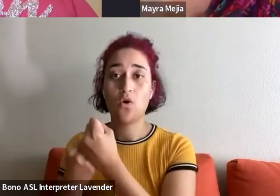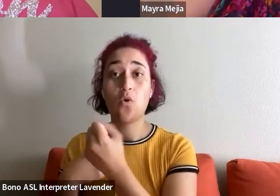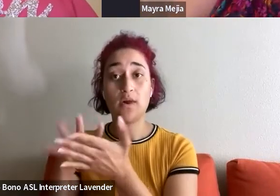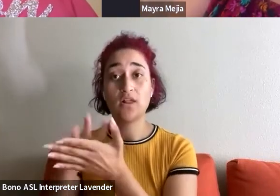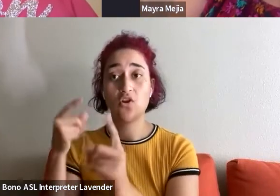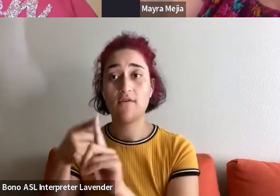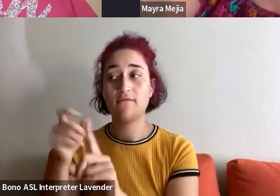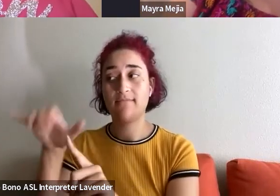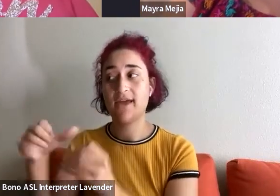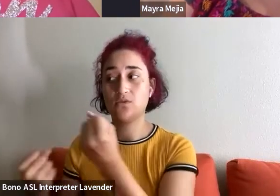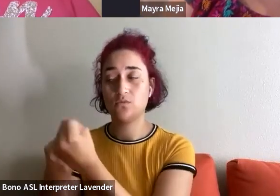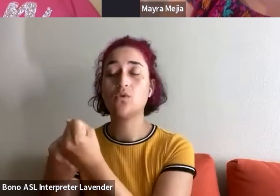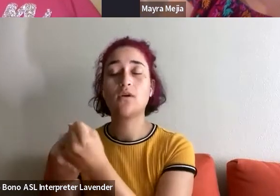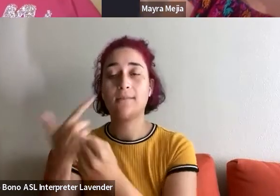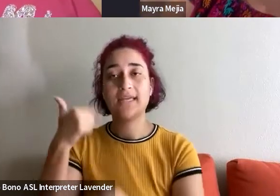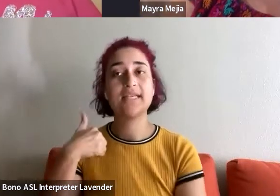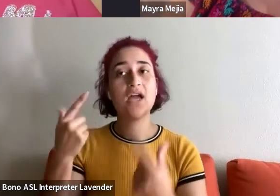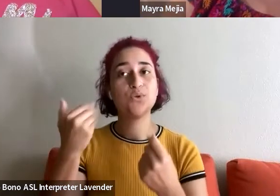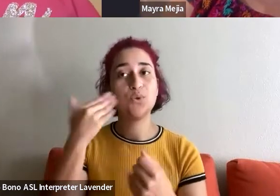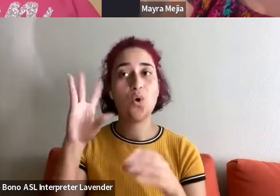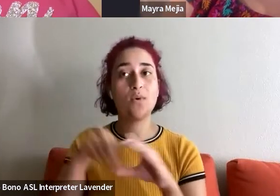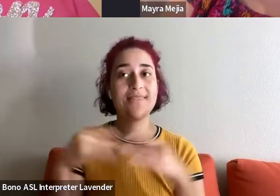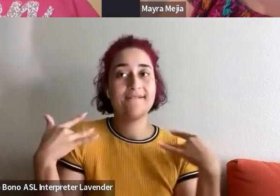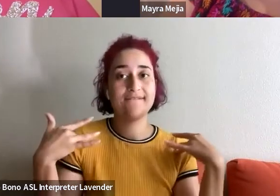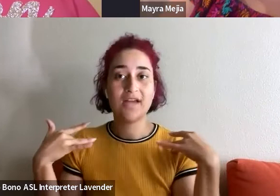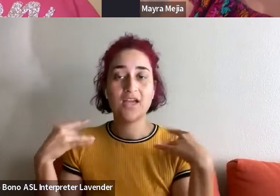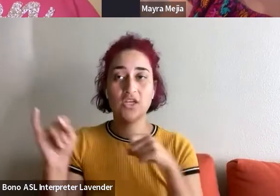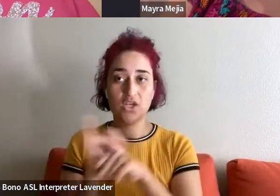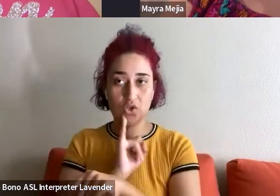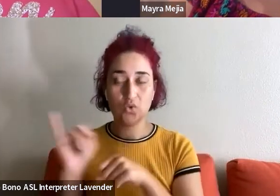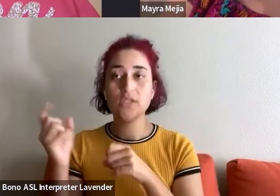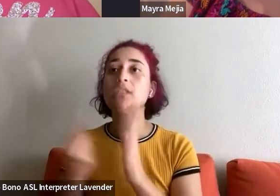that. Because I do know in the fashion industry, sometimes